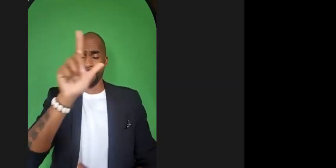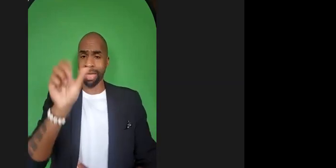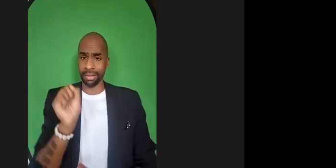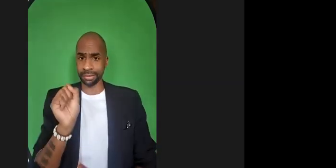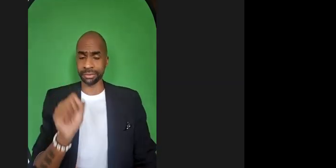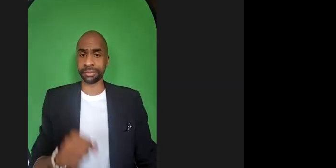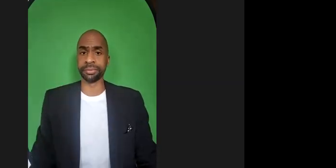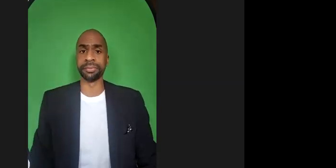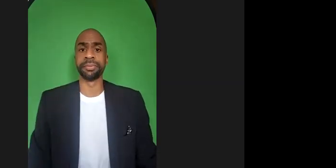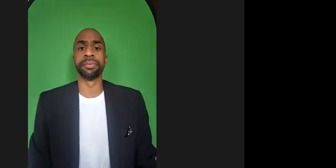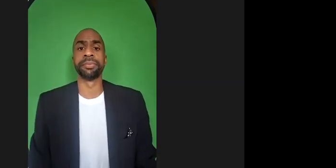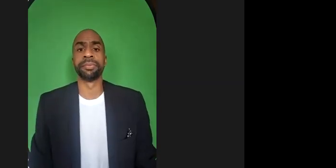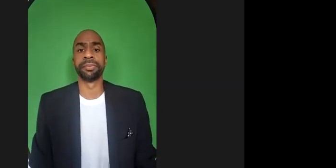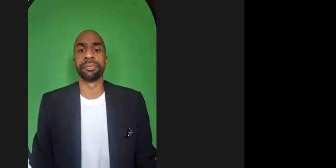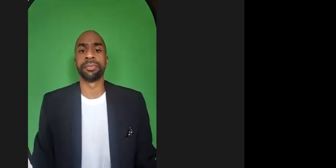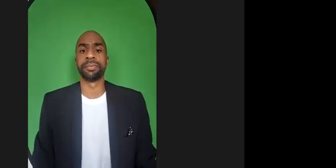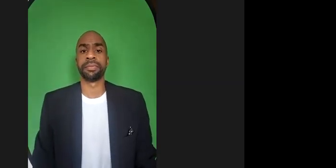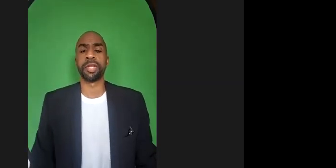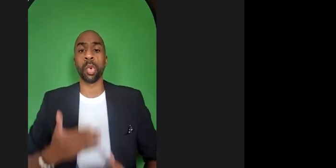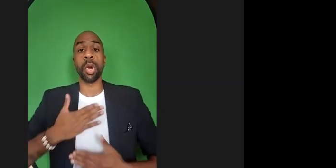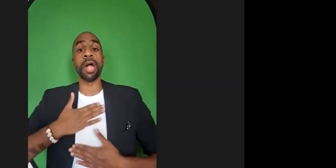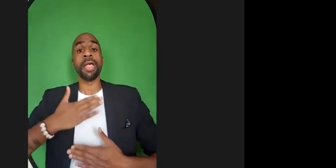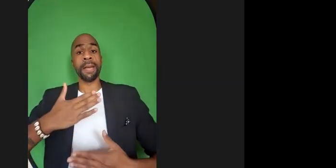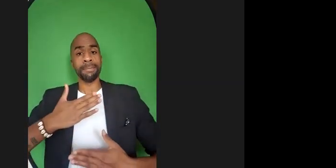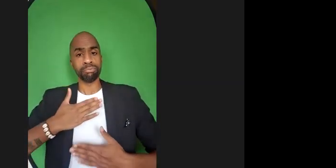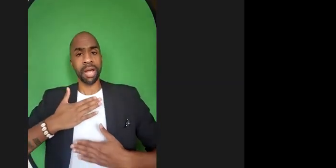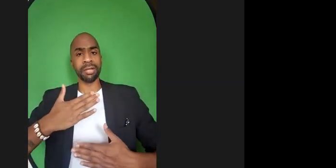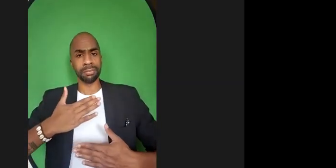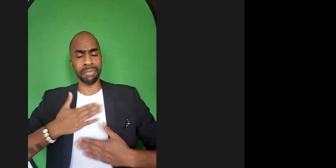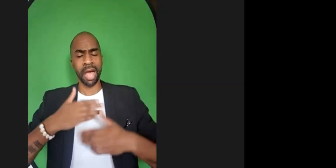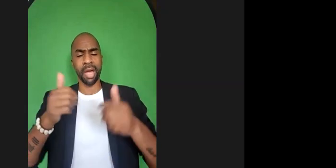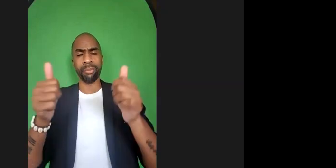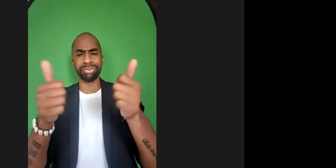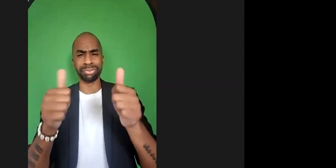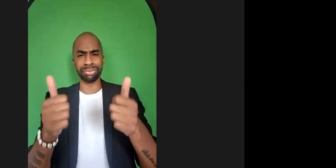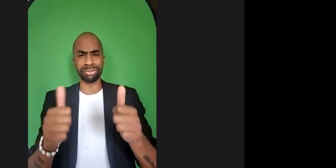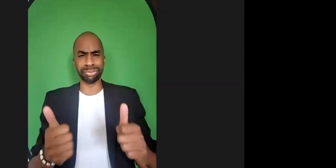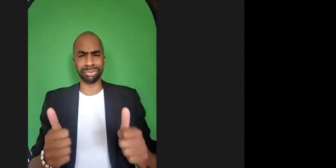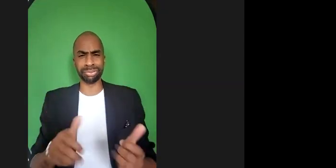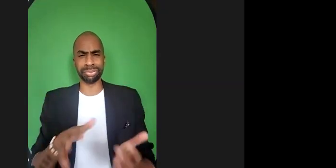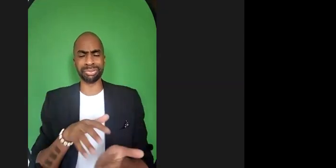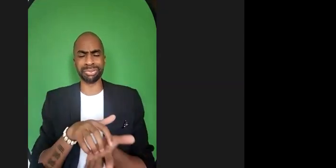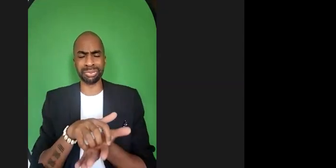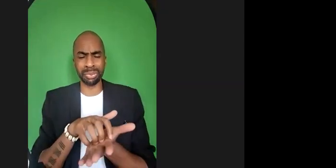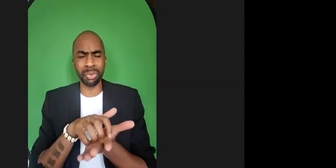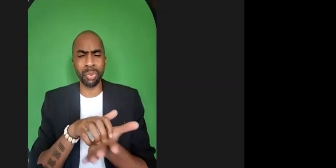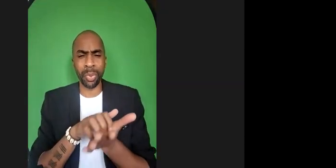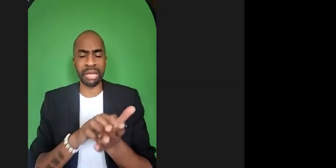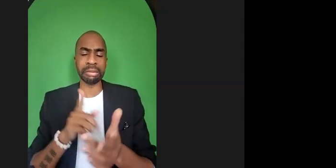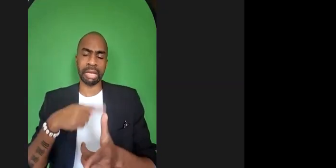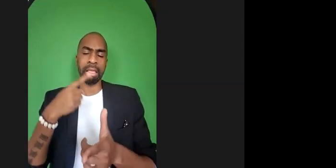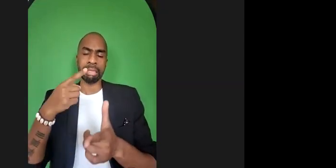it's usually the respiratory or breathing weakness that leads to the end of people's life in ALS